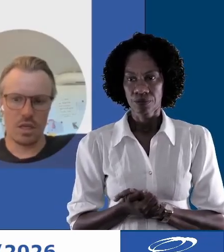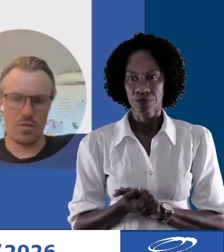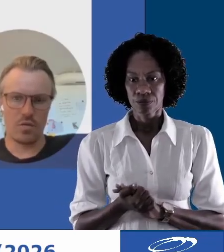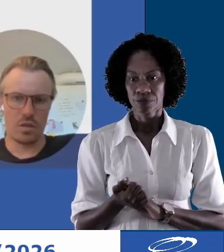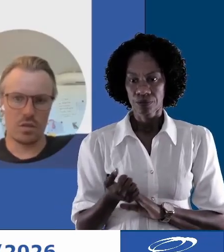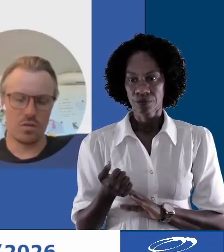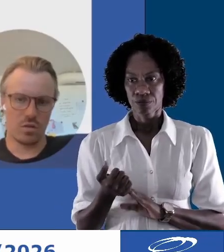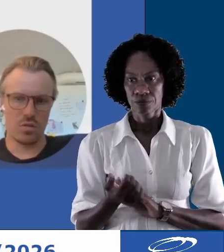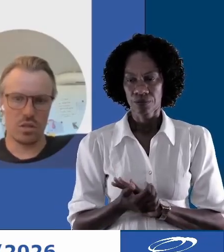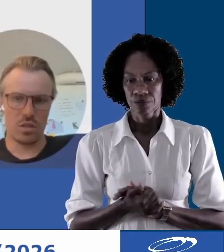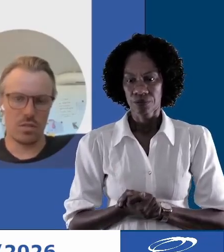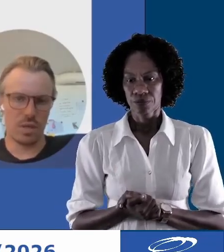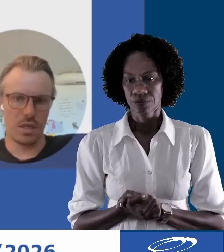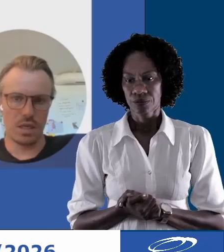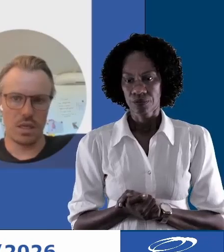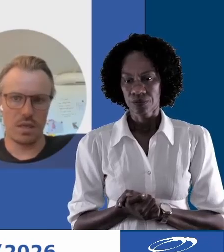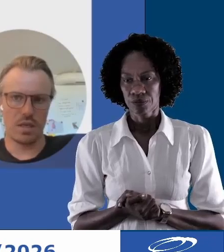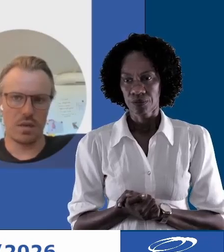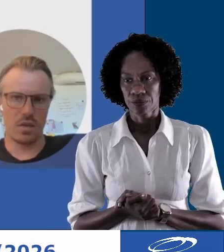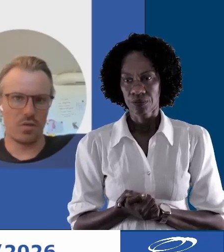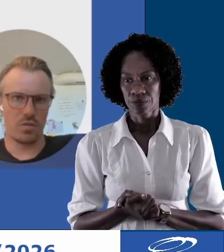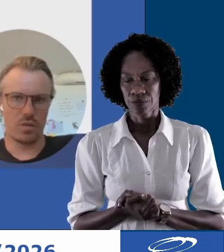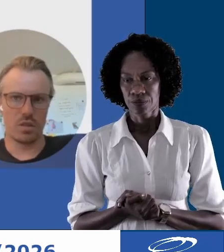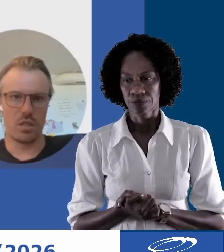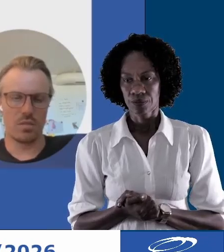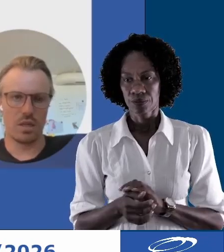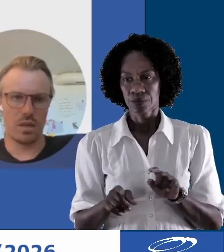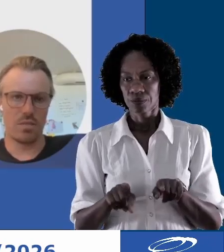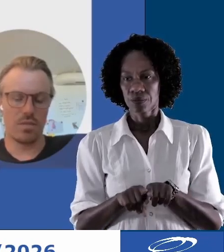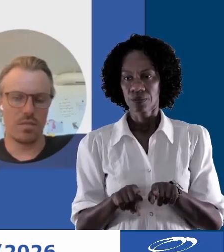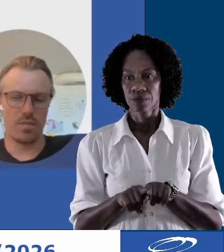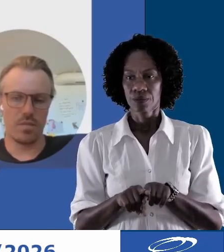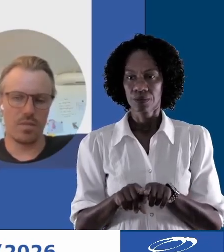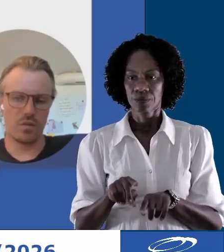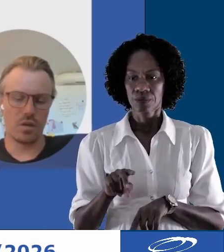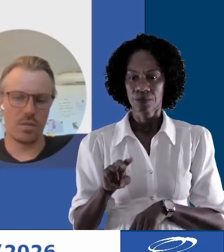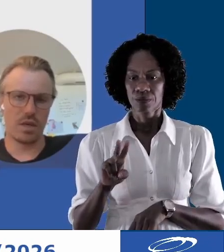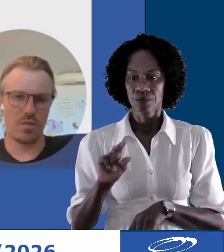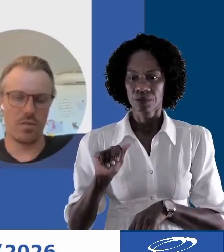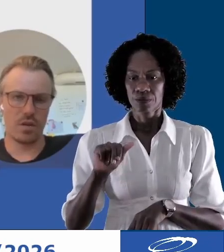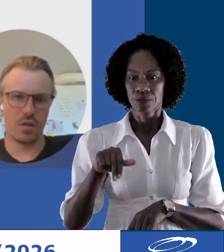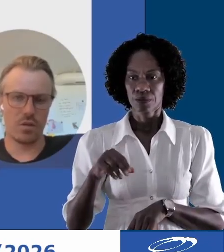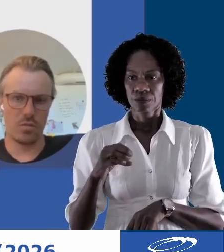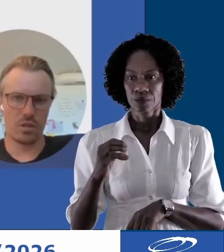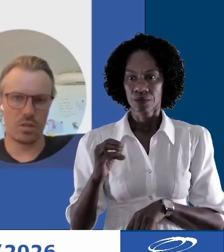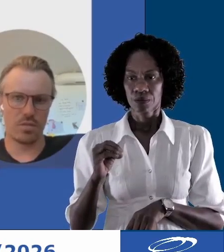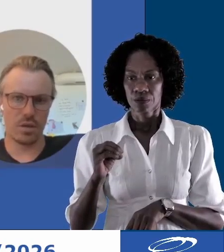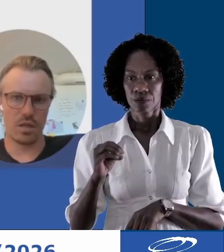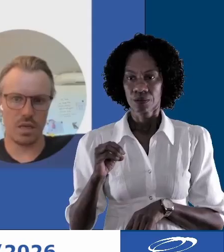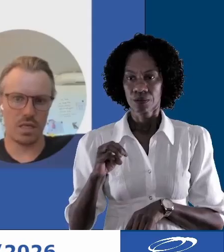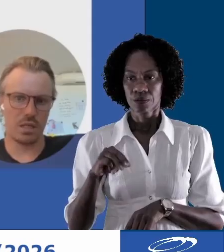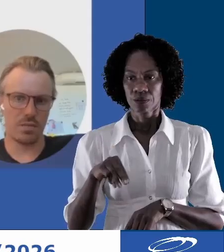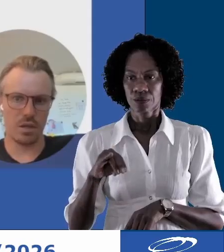again, of course, you should note this is pig data, and the intervertebral disc may certainly behave differently in humans,